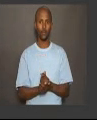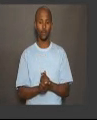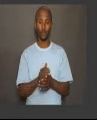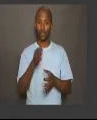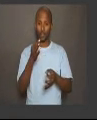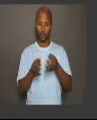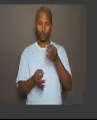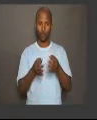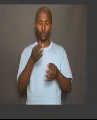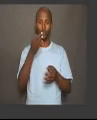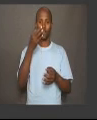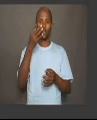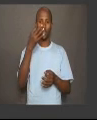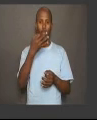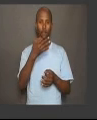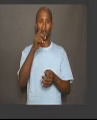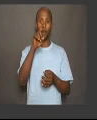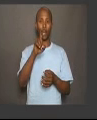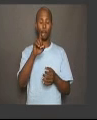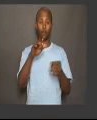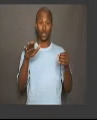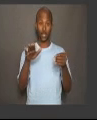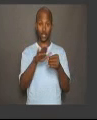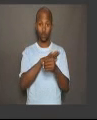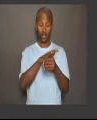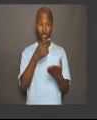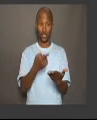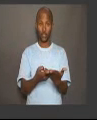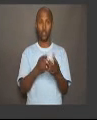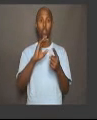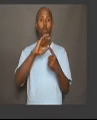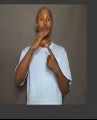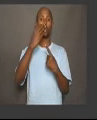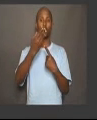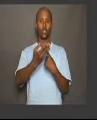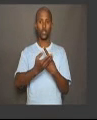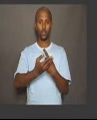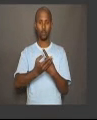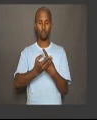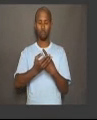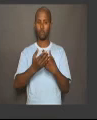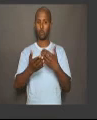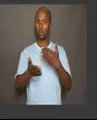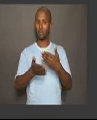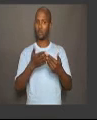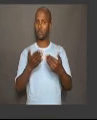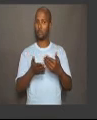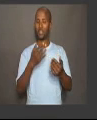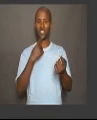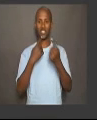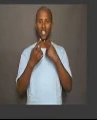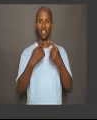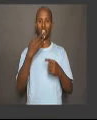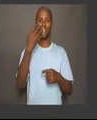If f prime satisfies these conditions, we can simply say that